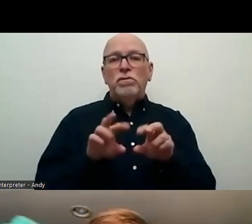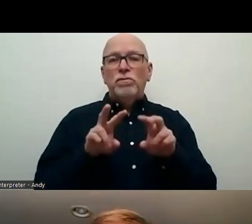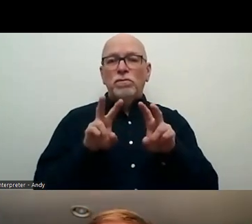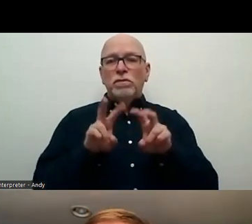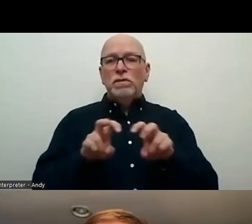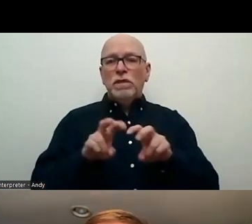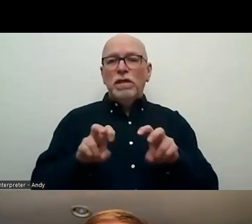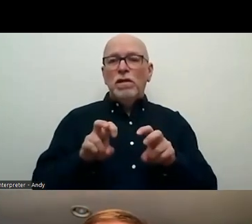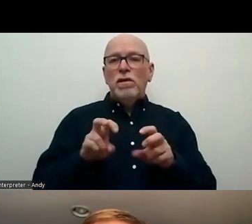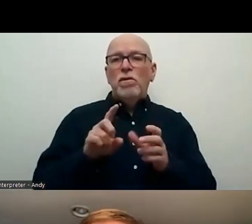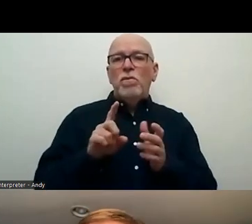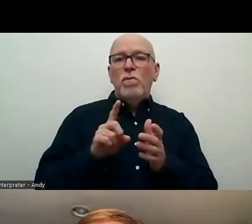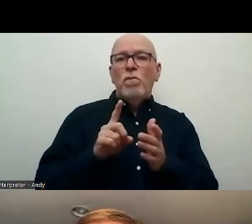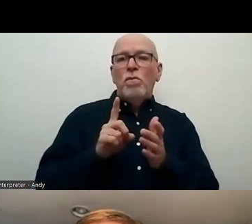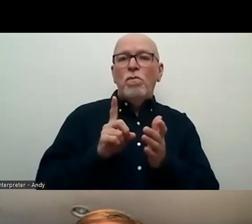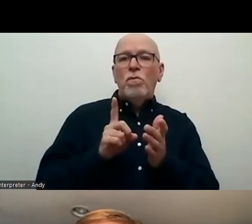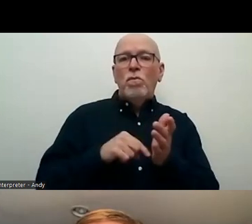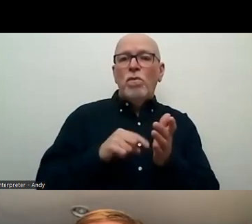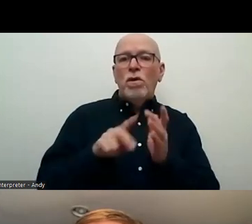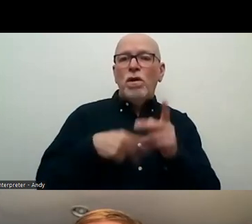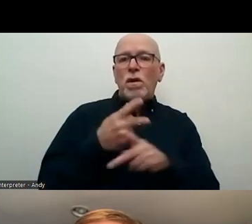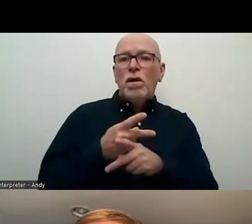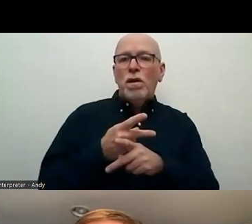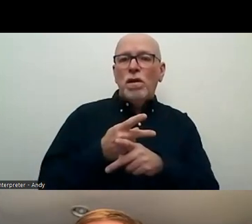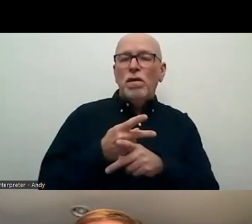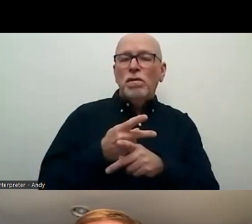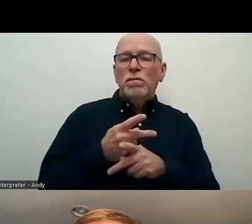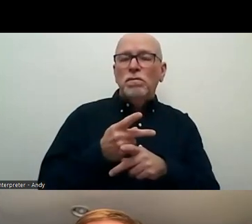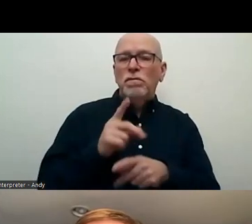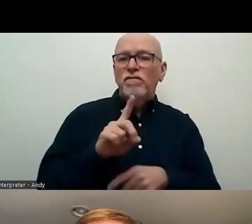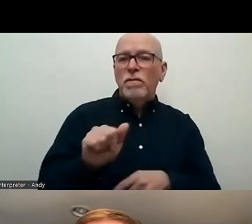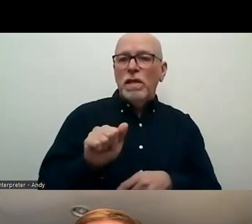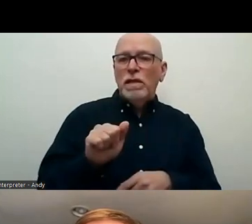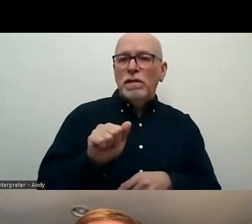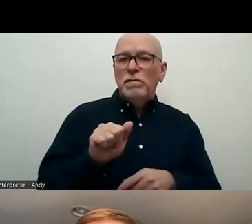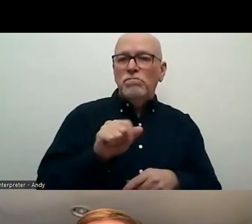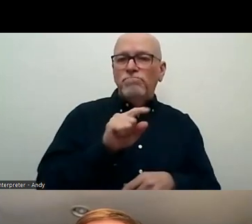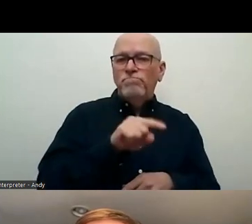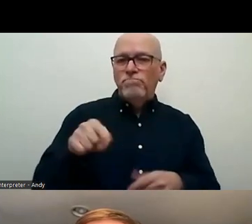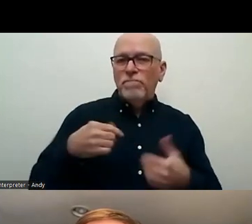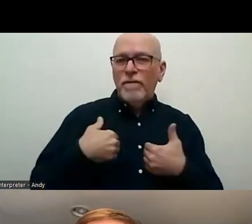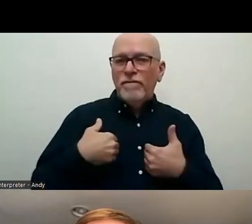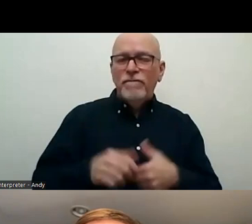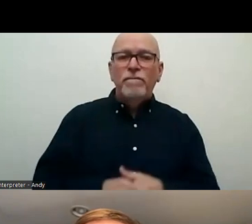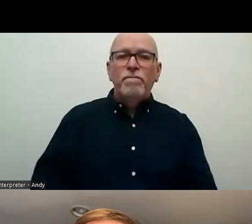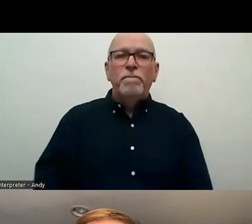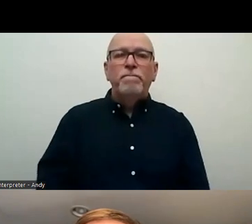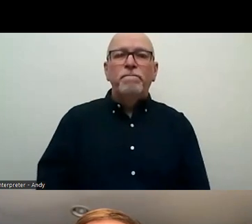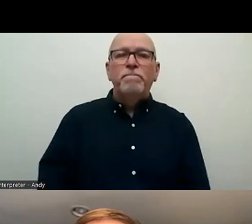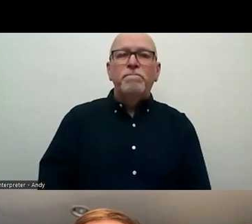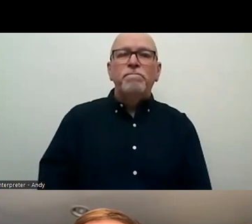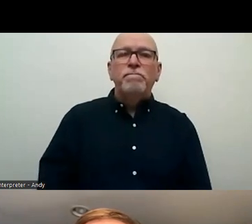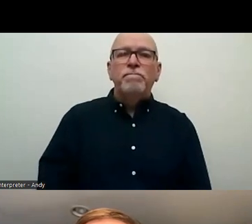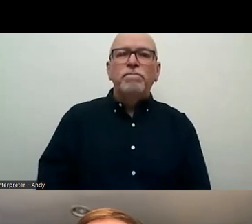are and